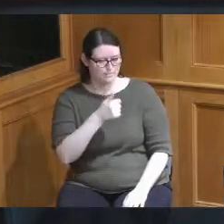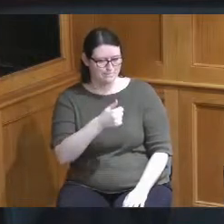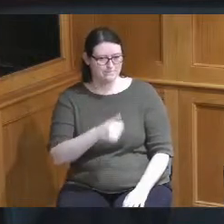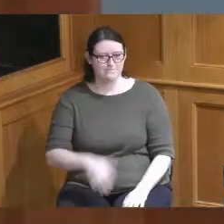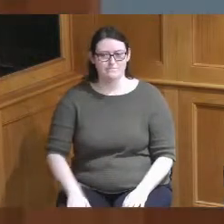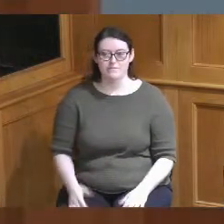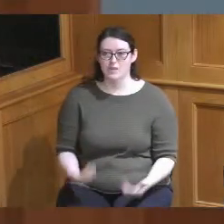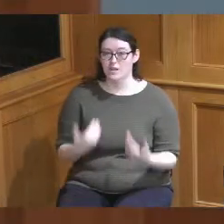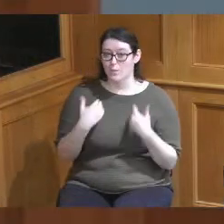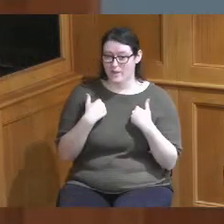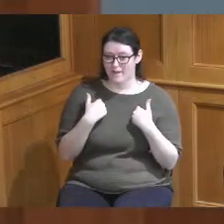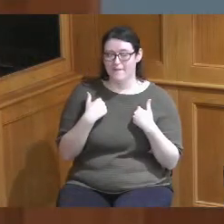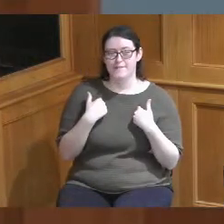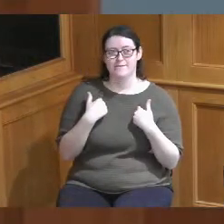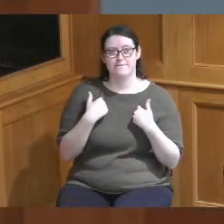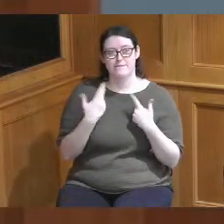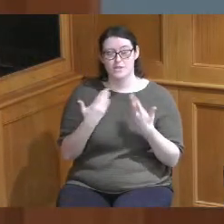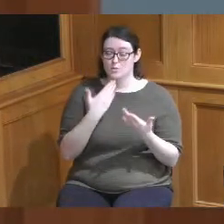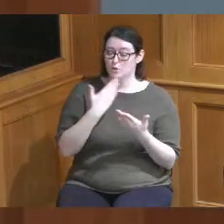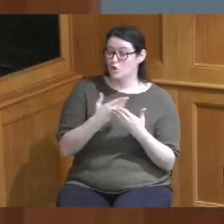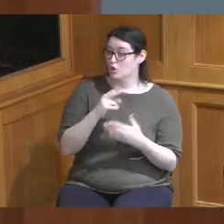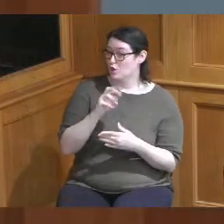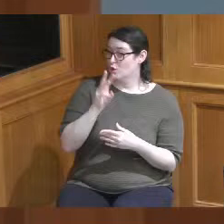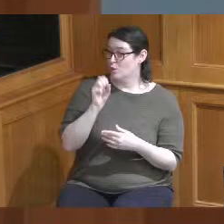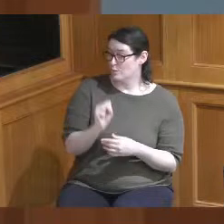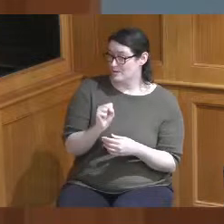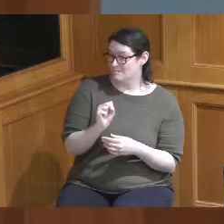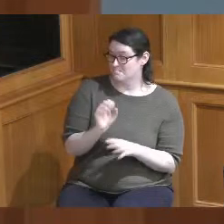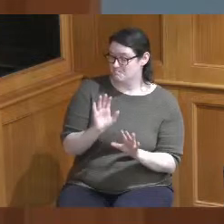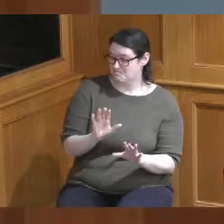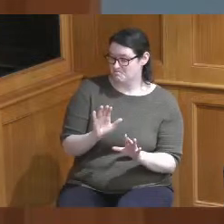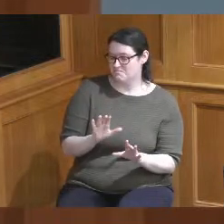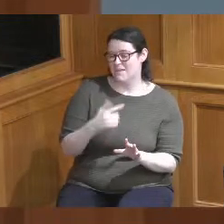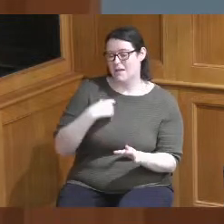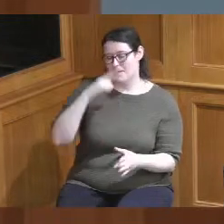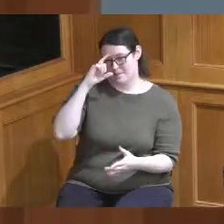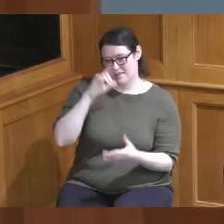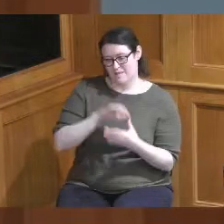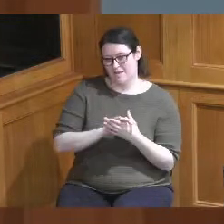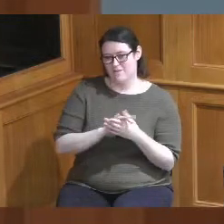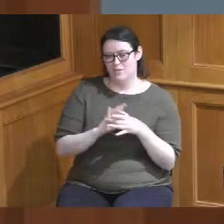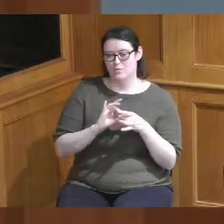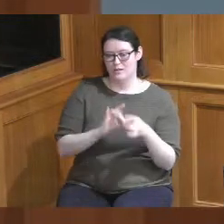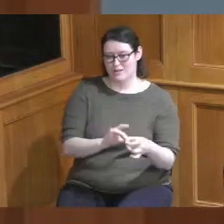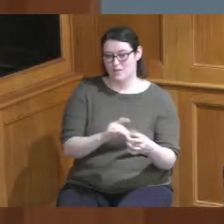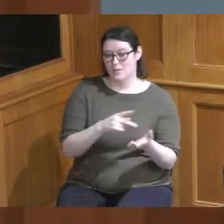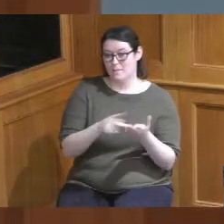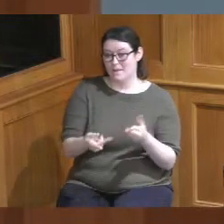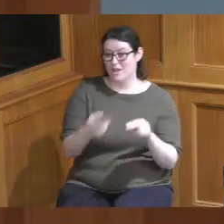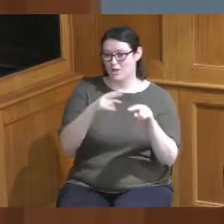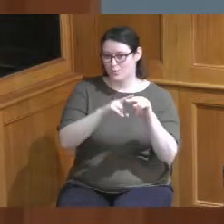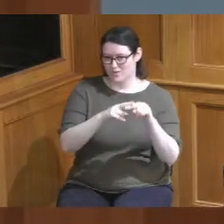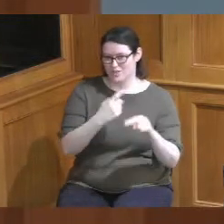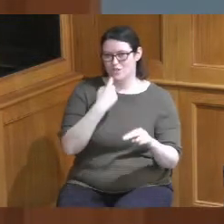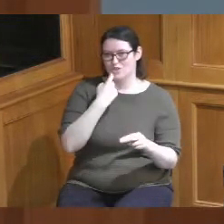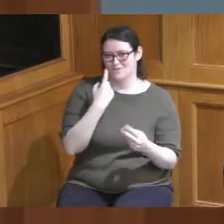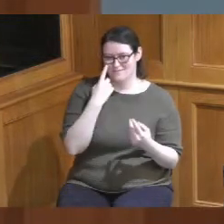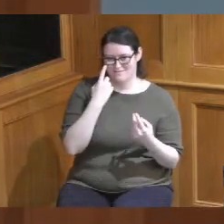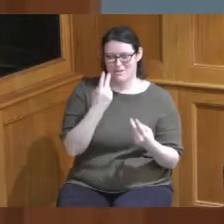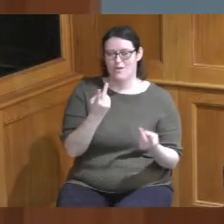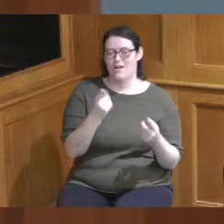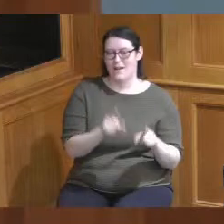So we do have some relatively good news recently on what I believe is associated with the pay increases that we just saw for